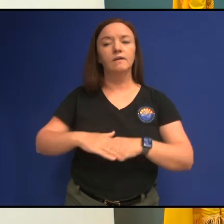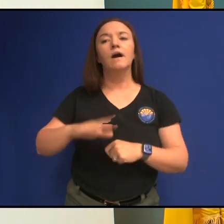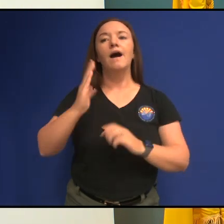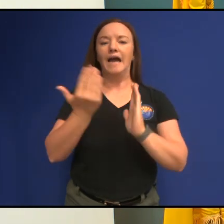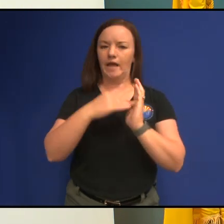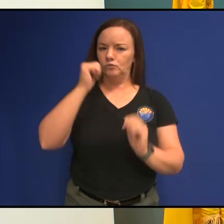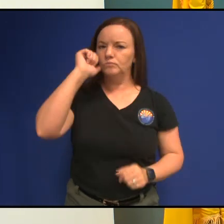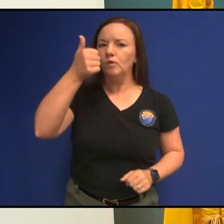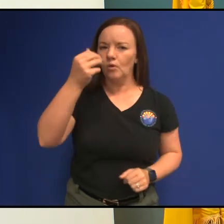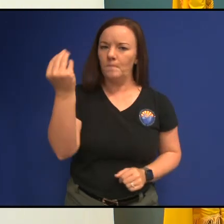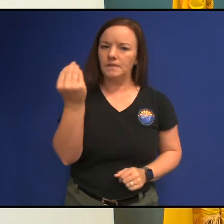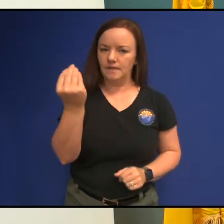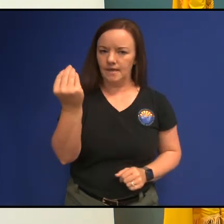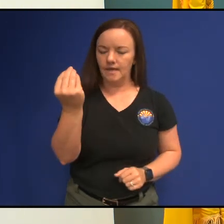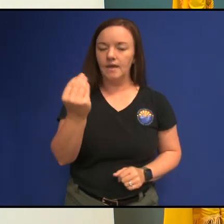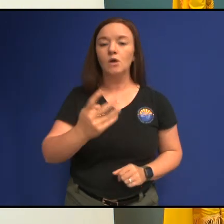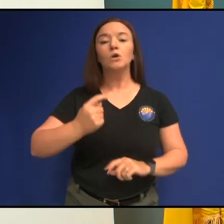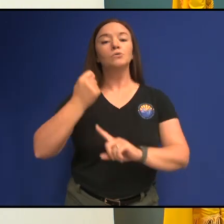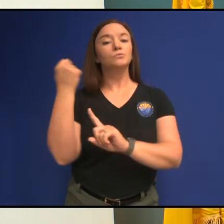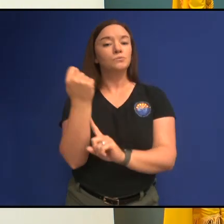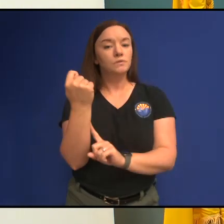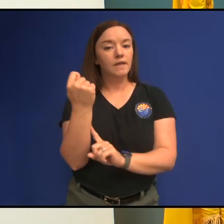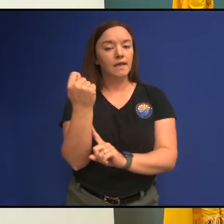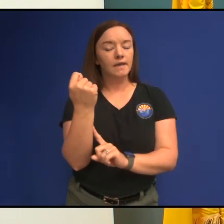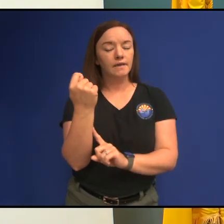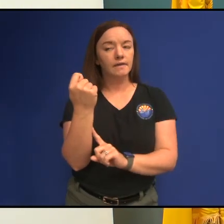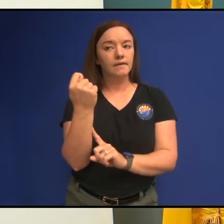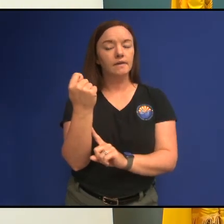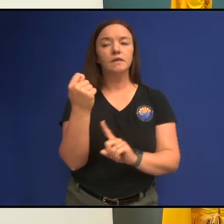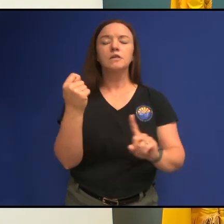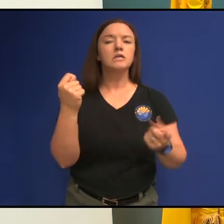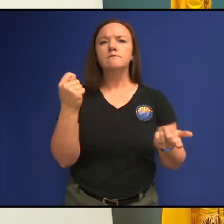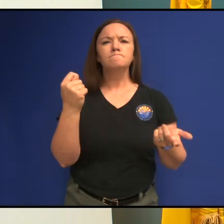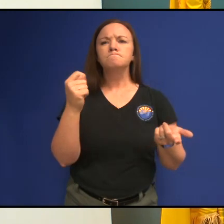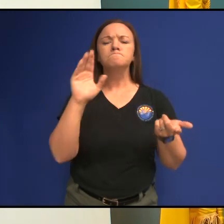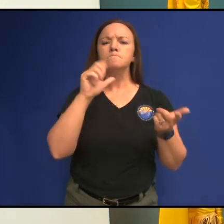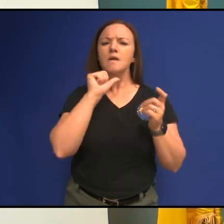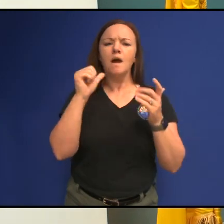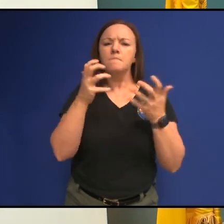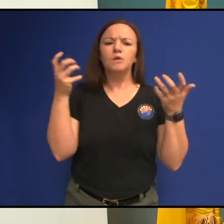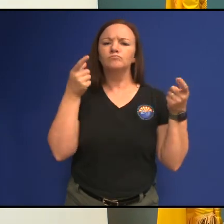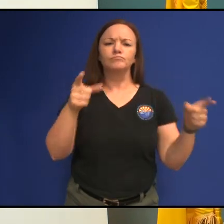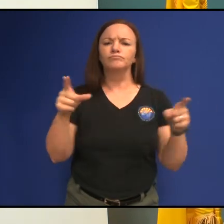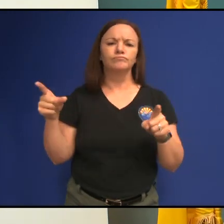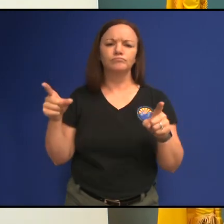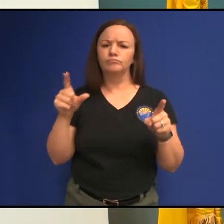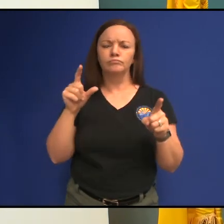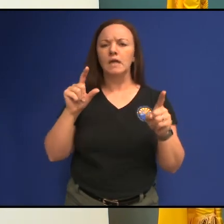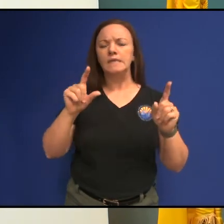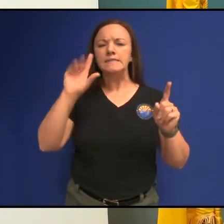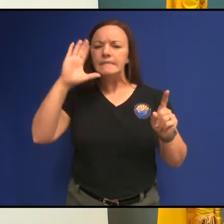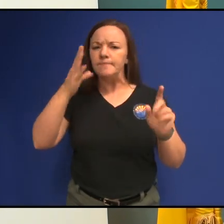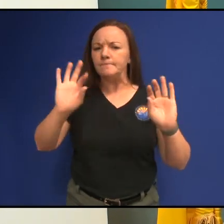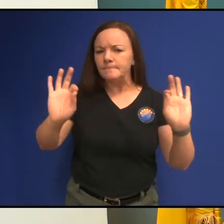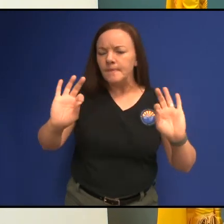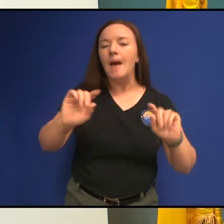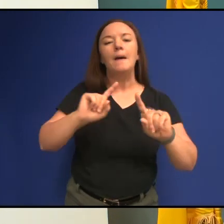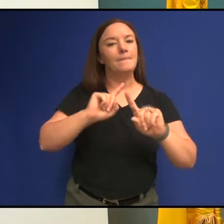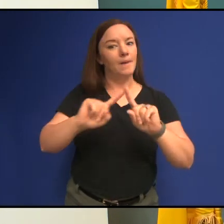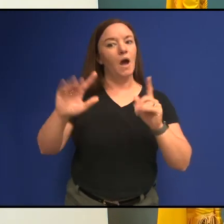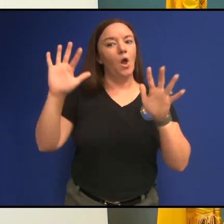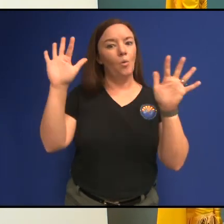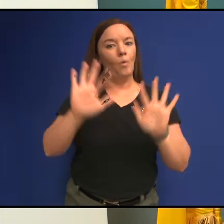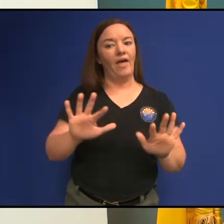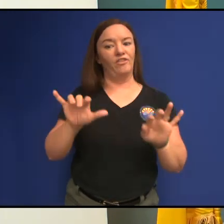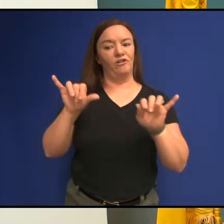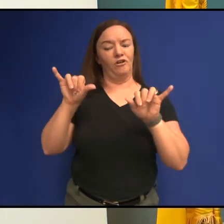warning on Monday. And then Tuesday, it doesn't look like there's a whole lot going on there, but we have a weather pattern that's pushing